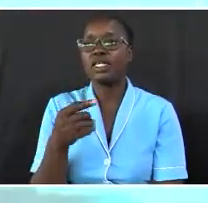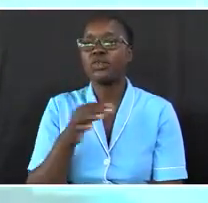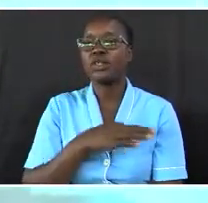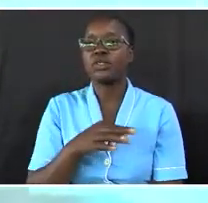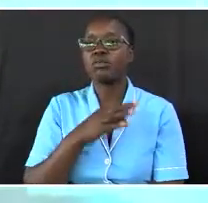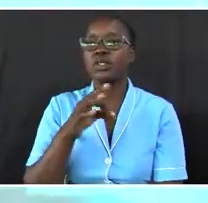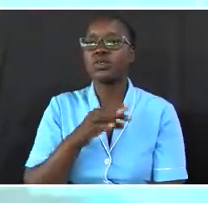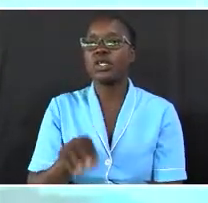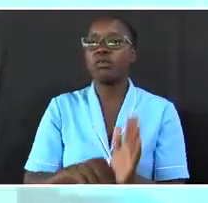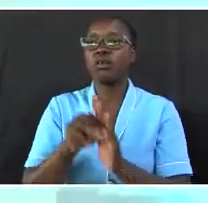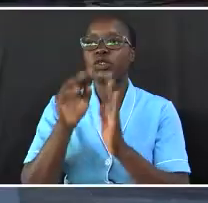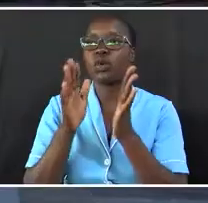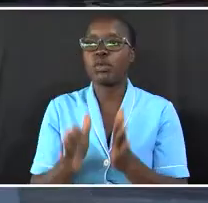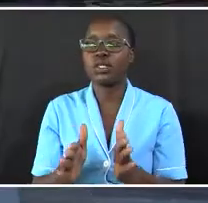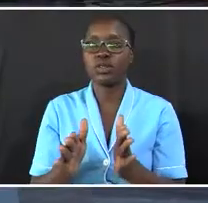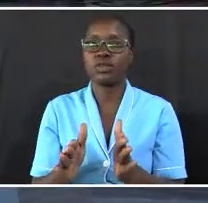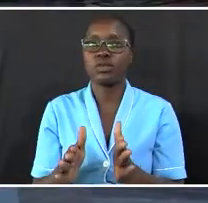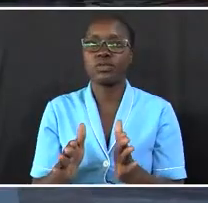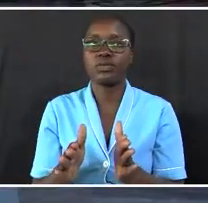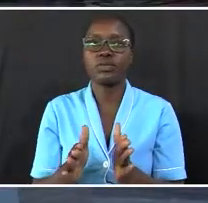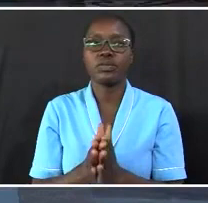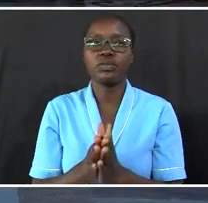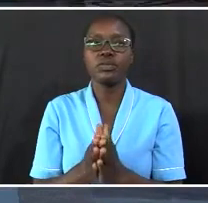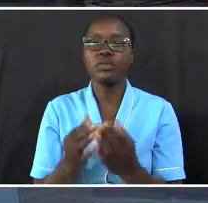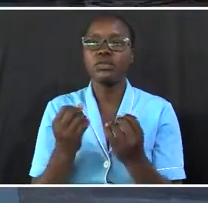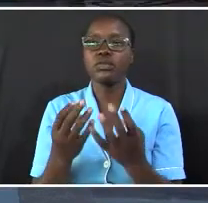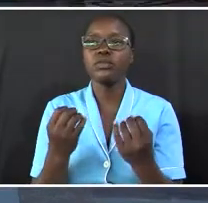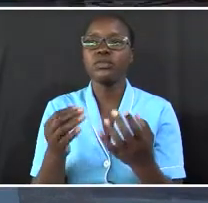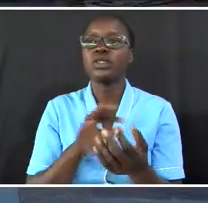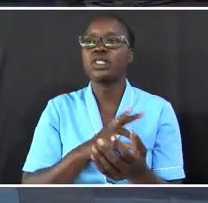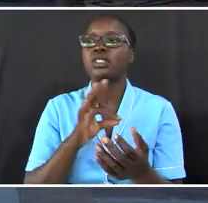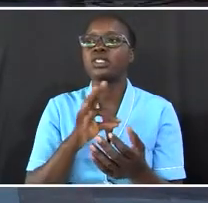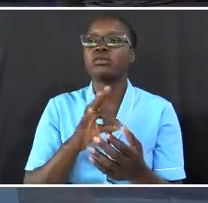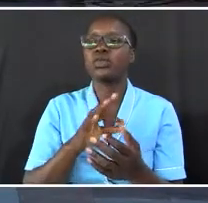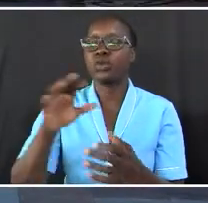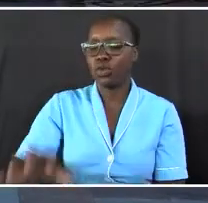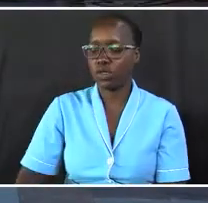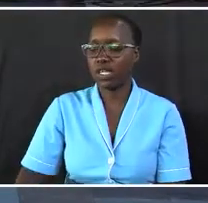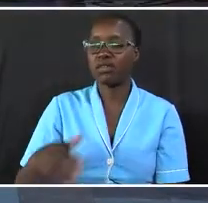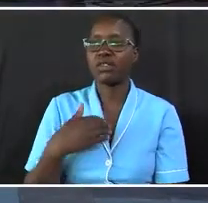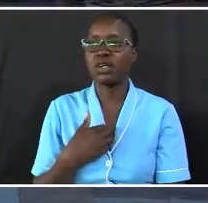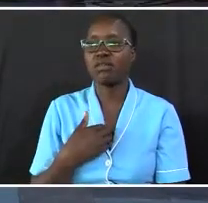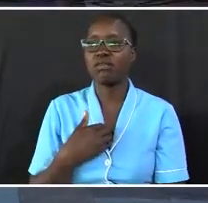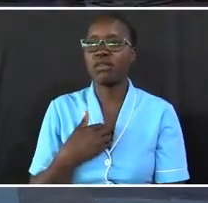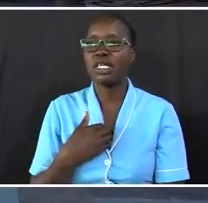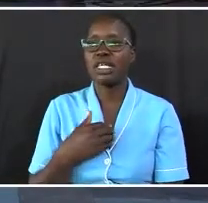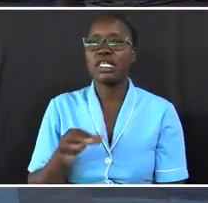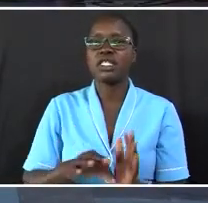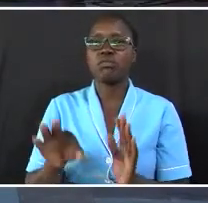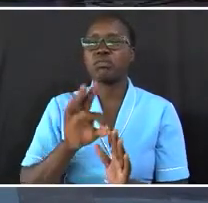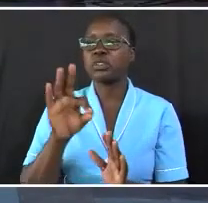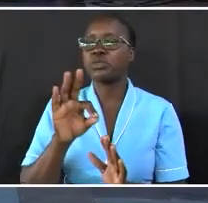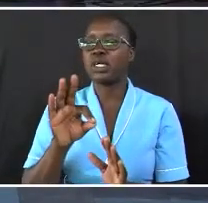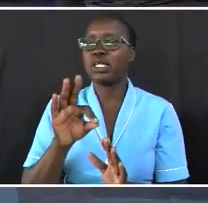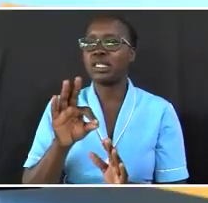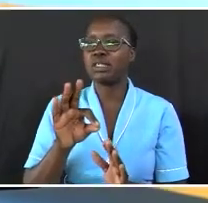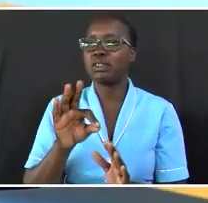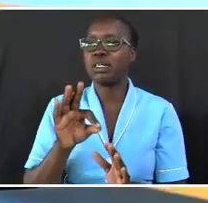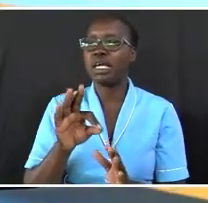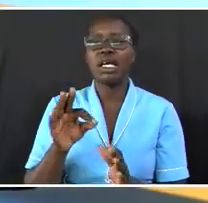spiritually mature person. We have so many spiritual dwarves, spiritually immature people, and I'm one of